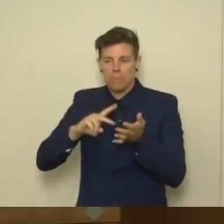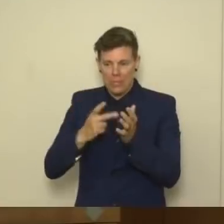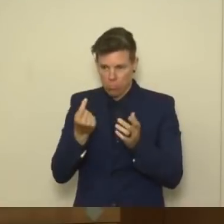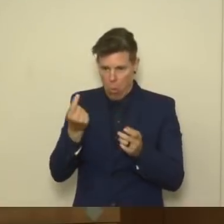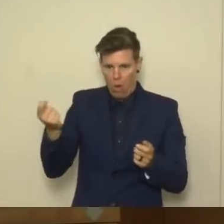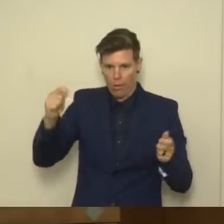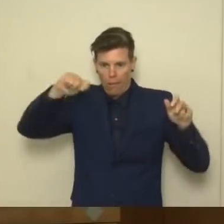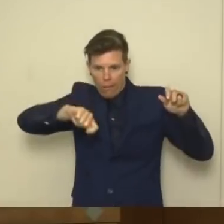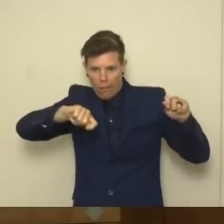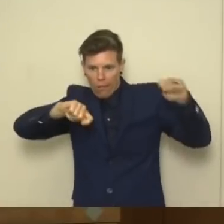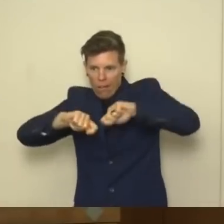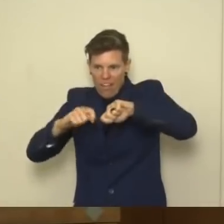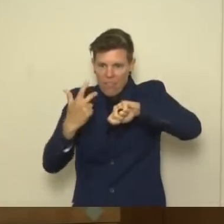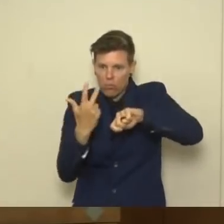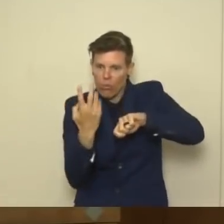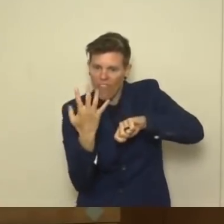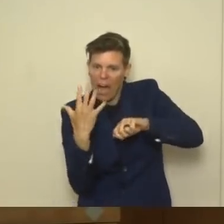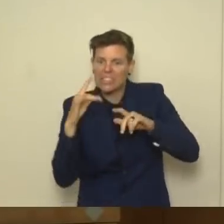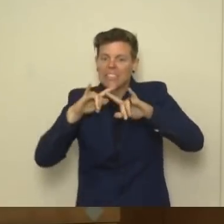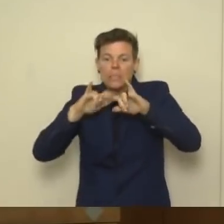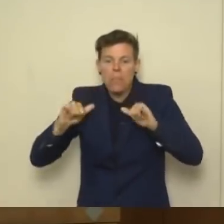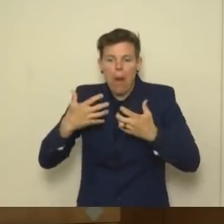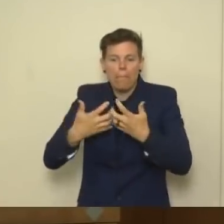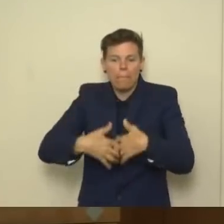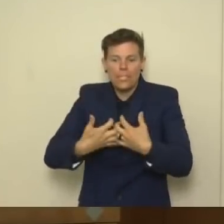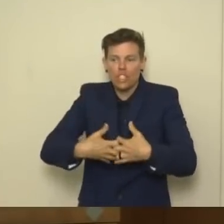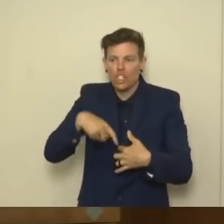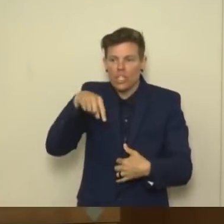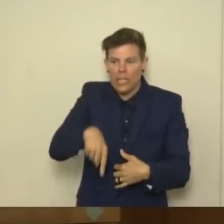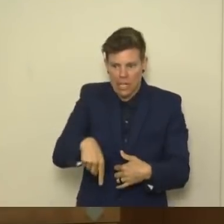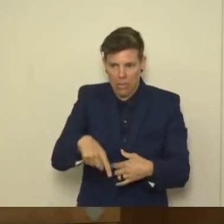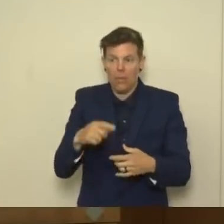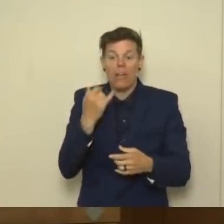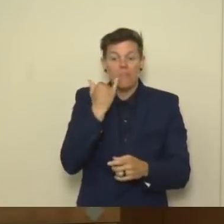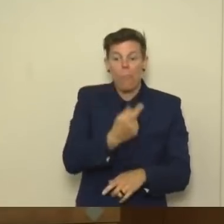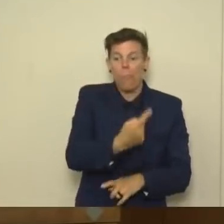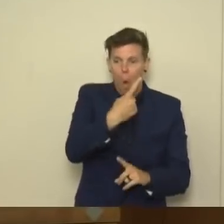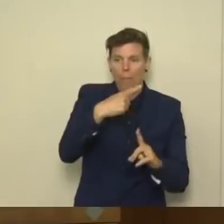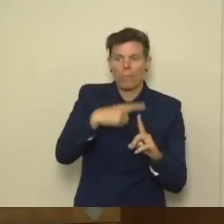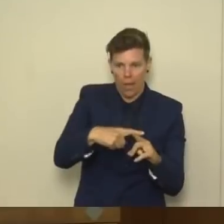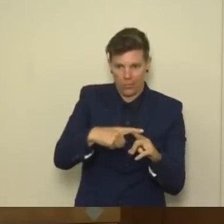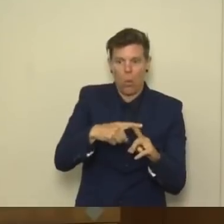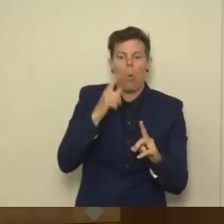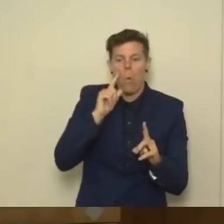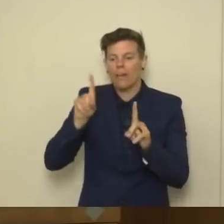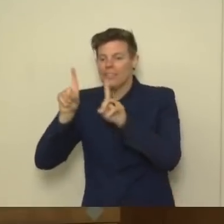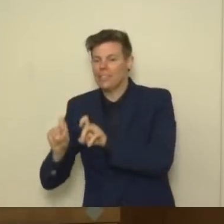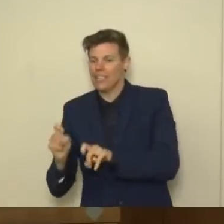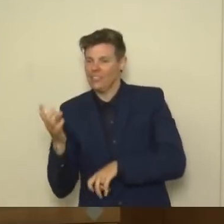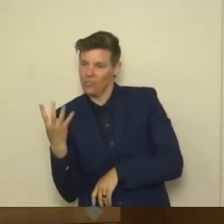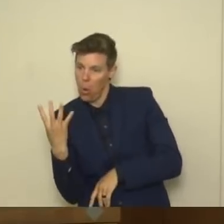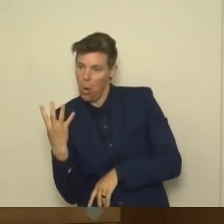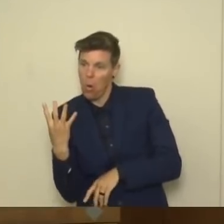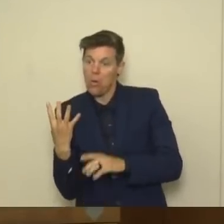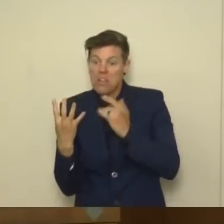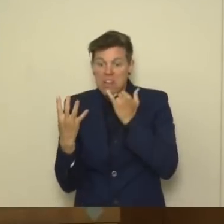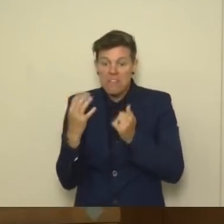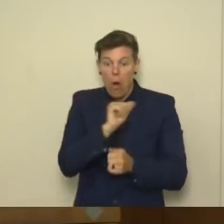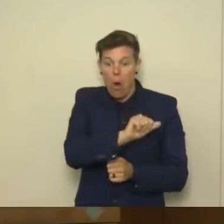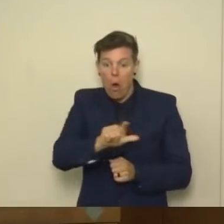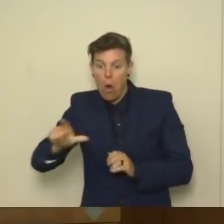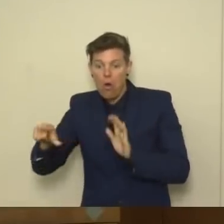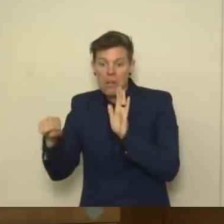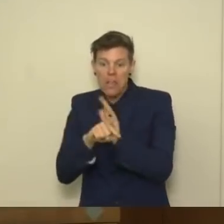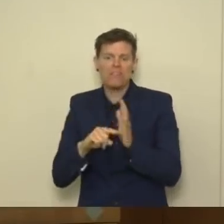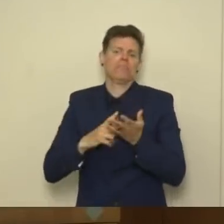5 specimens at once, and then if one is positive, go back and test the other 4. If you do that on 100 people, you don't have to do 100 tests